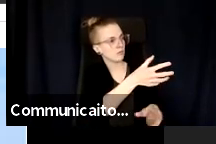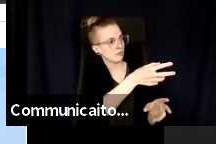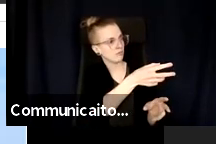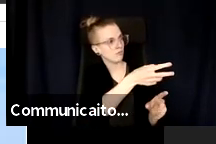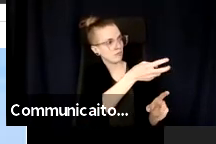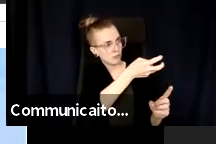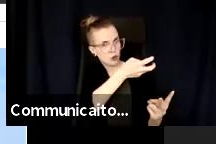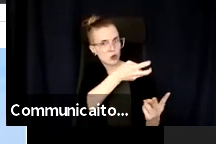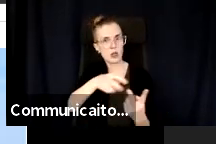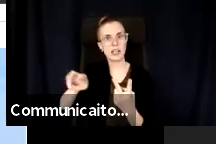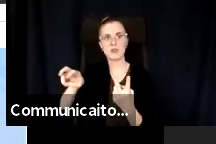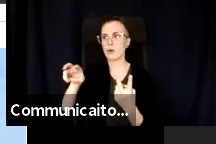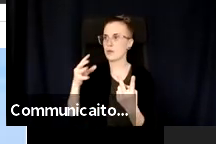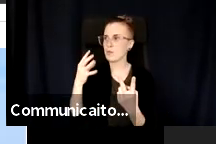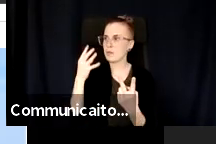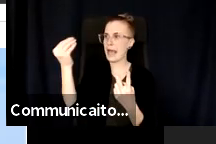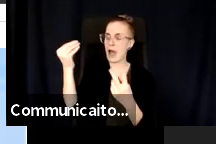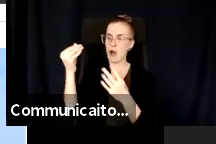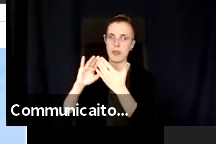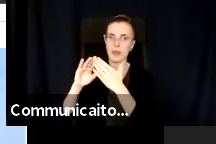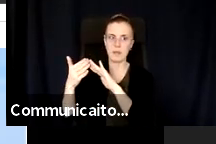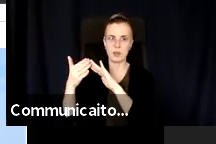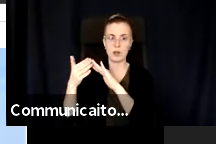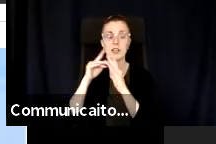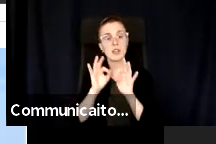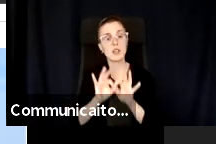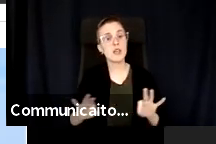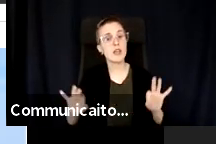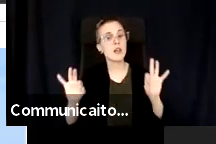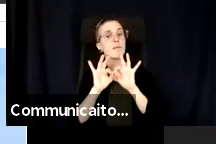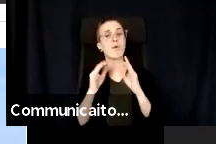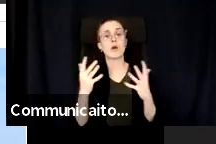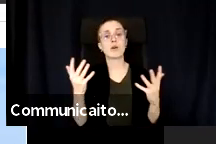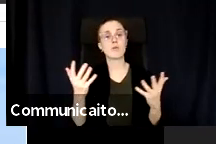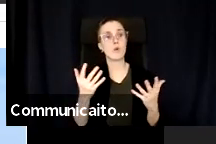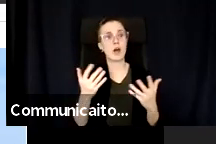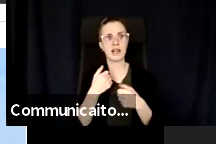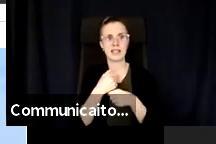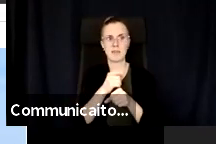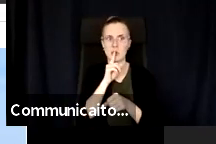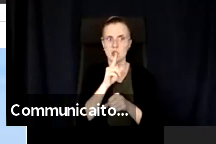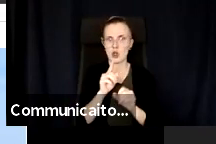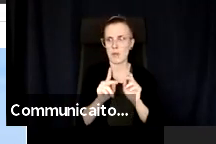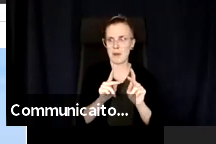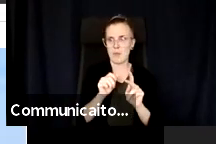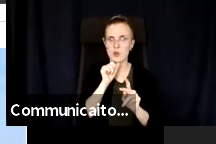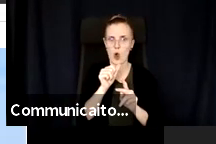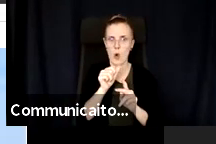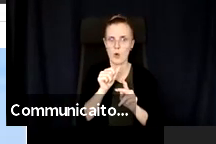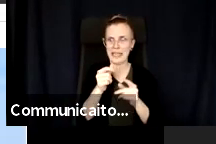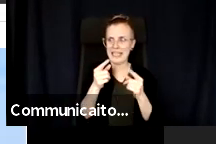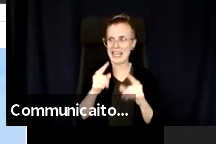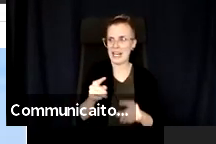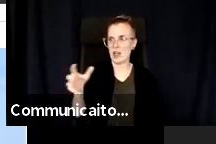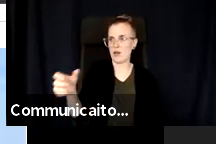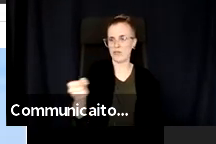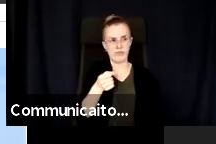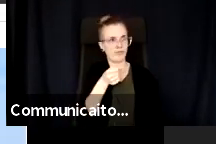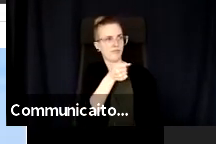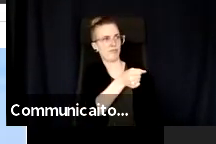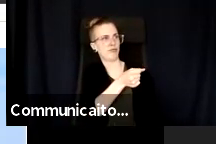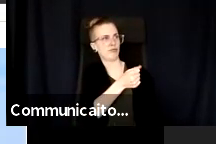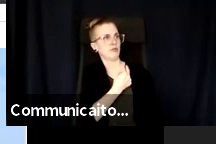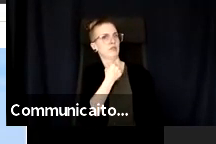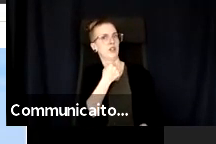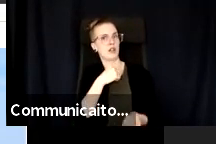The important thing is to make sure that individuals don't end up in nursing homes to begin with. So we feel that that is